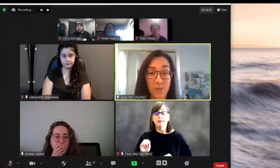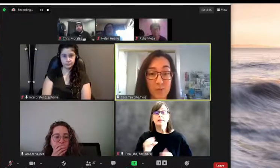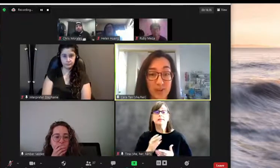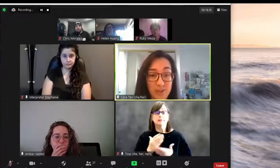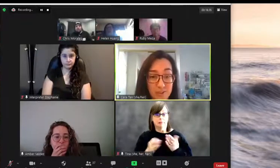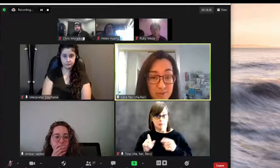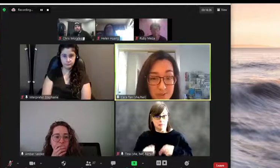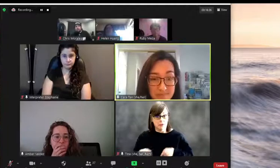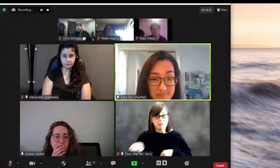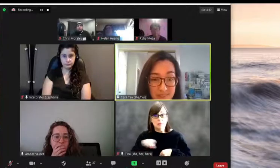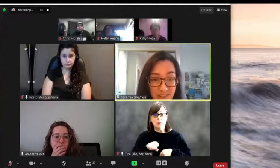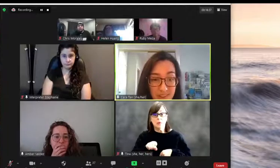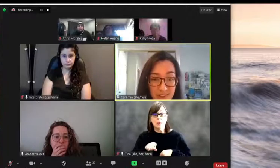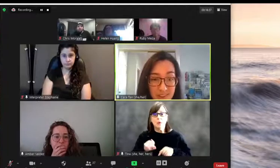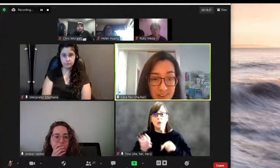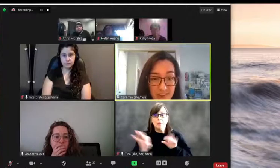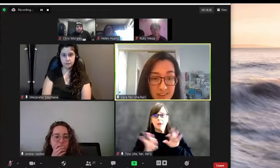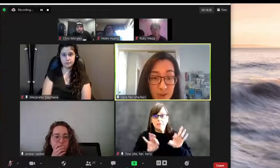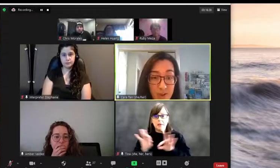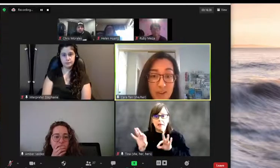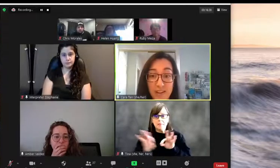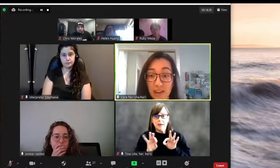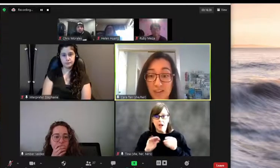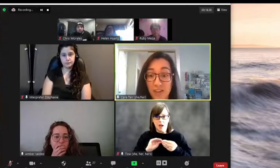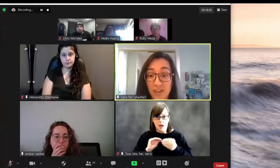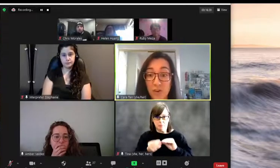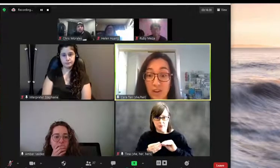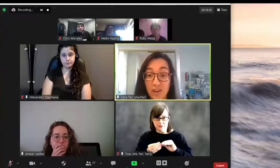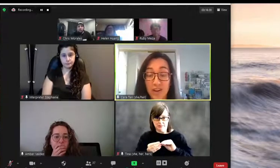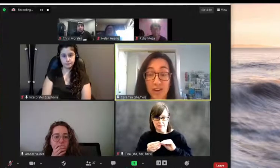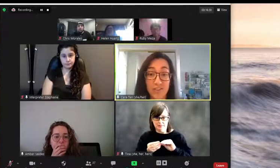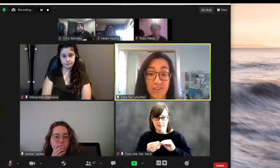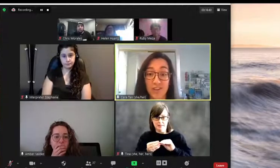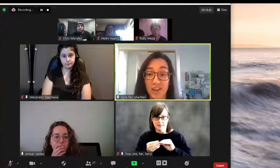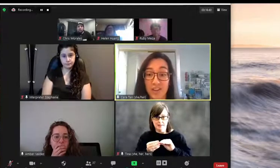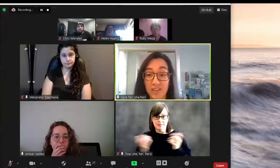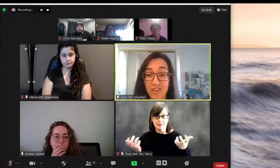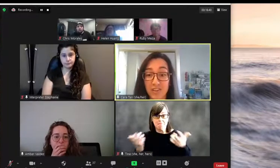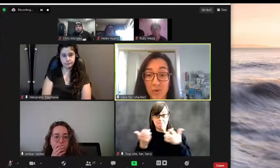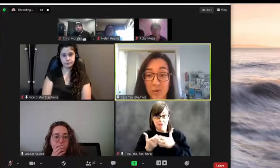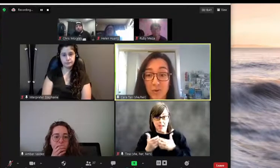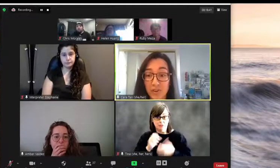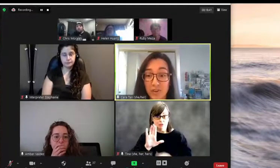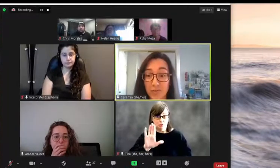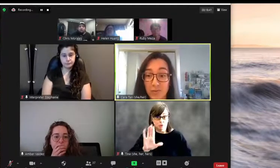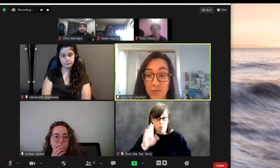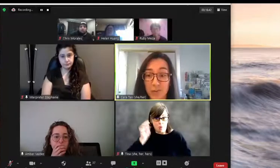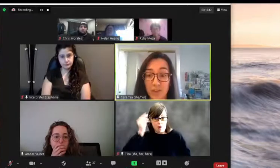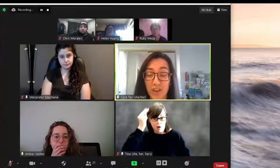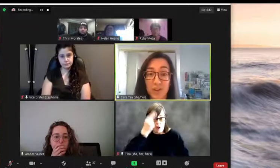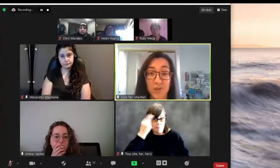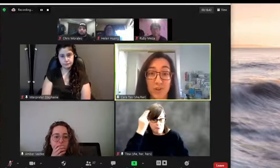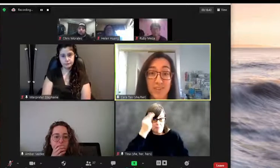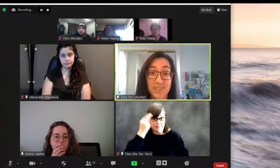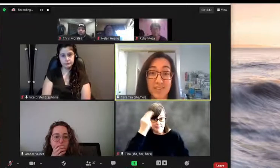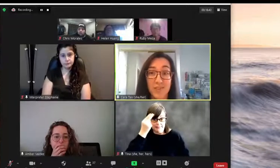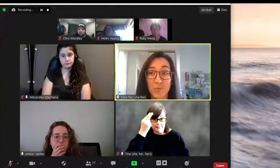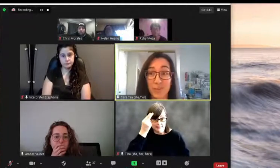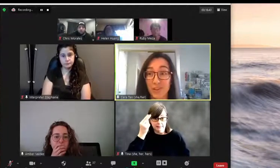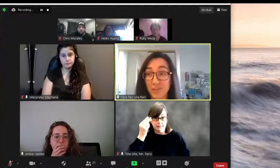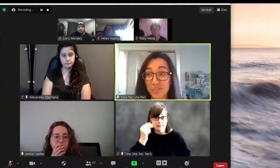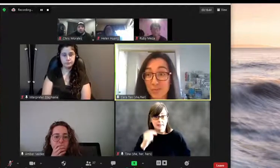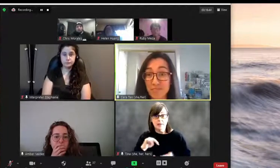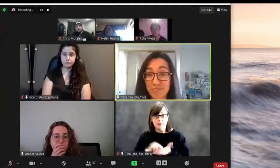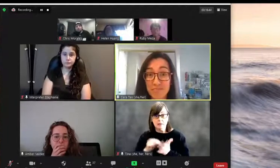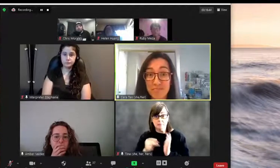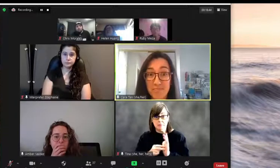that they go up by 2s. Okay, yeah, so that's a great answer here, Caitlin. You're only looking for information that agrees with your